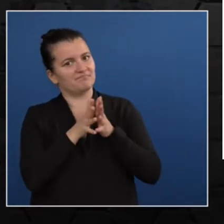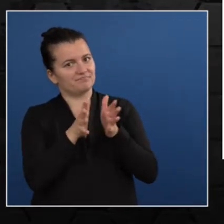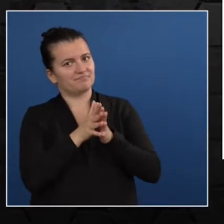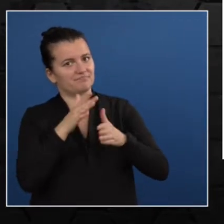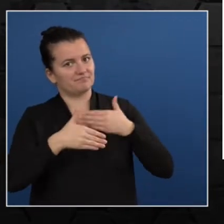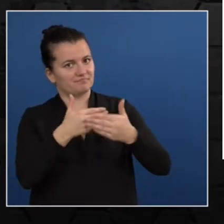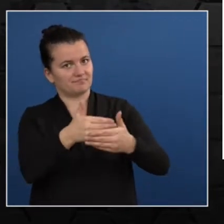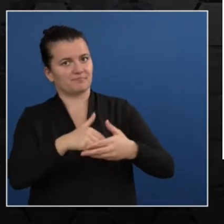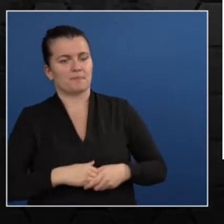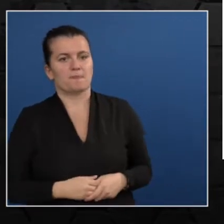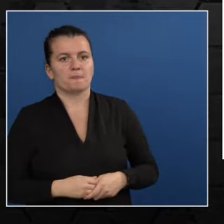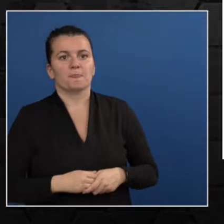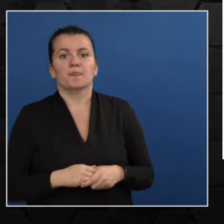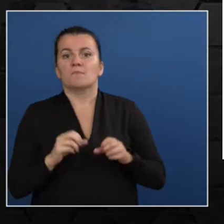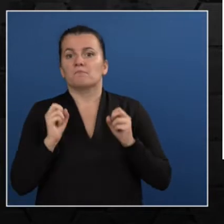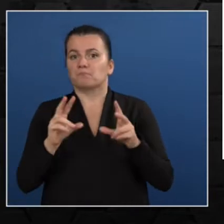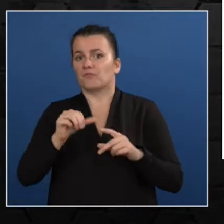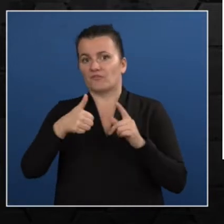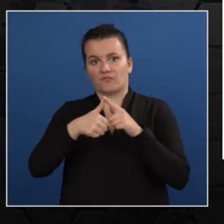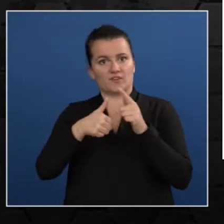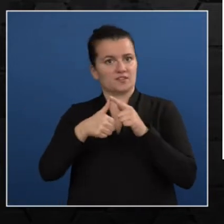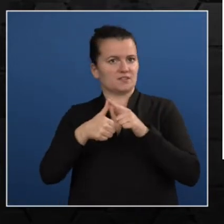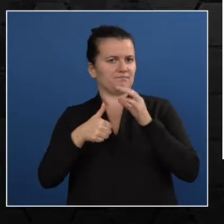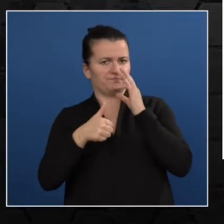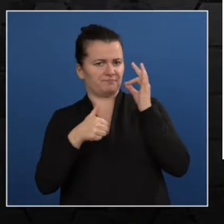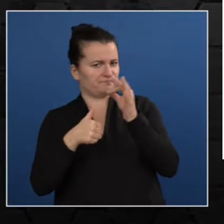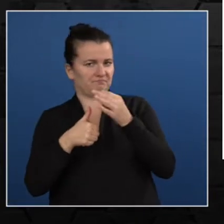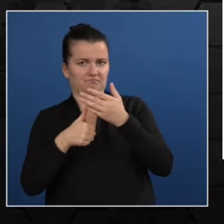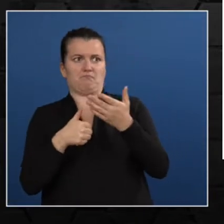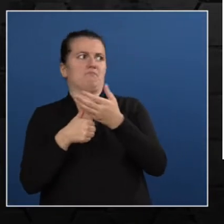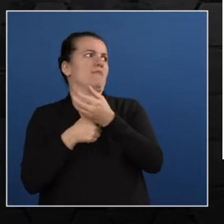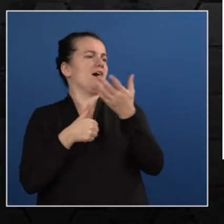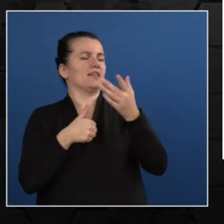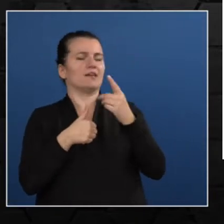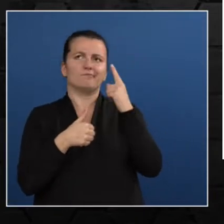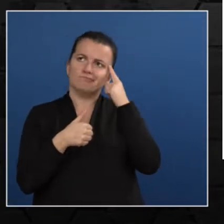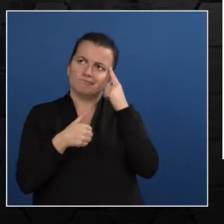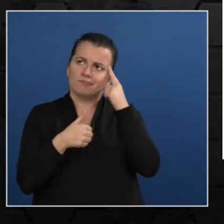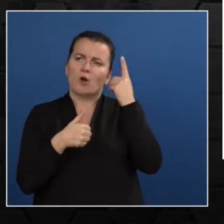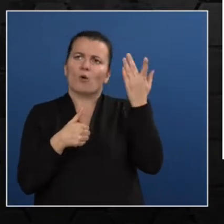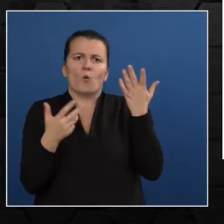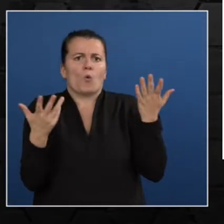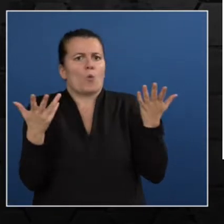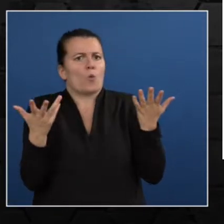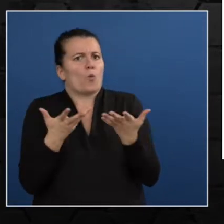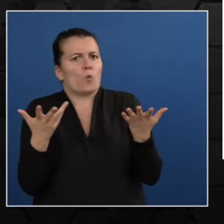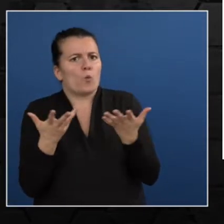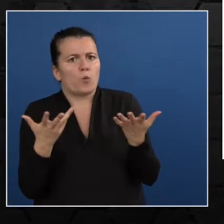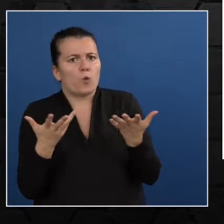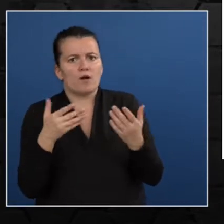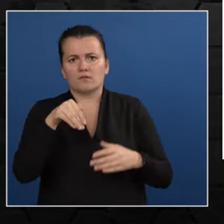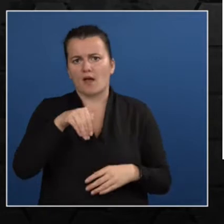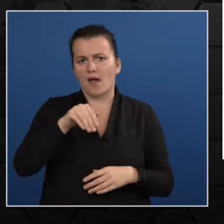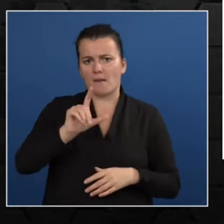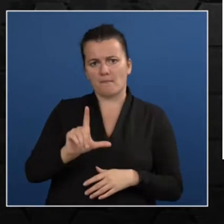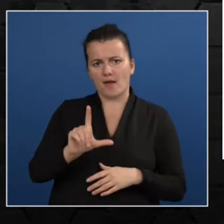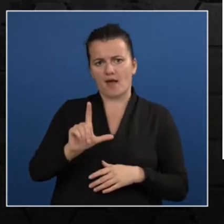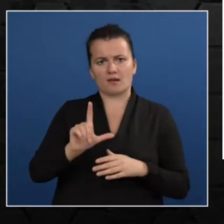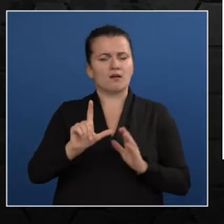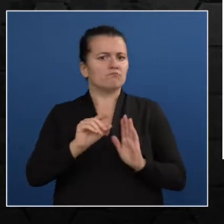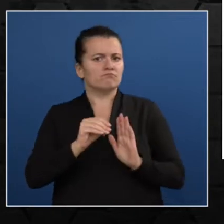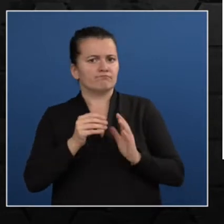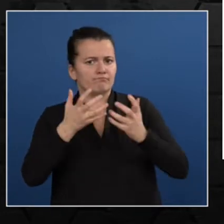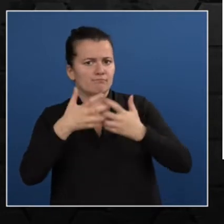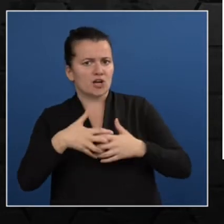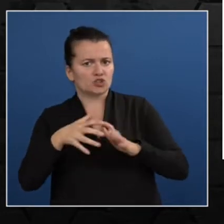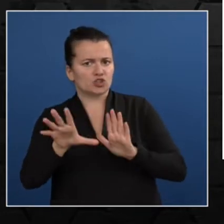first question most people who just start off with machine learning have is what even is machine